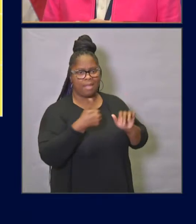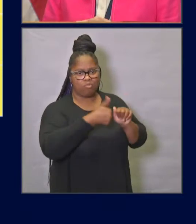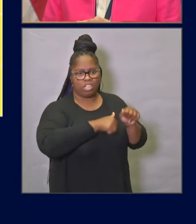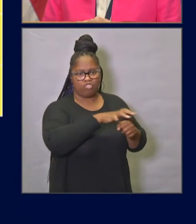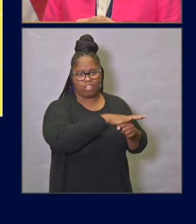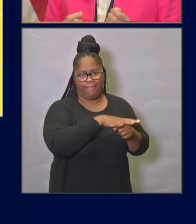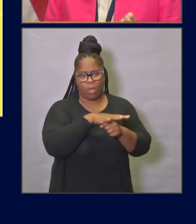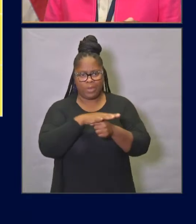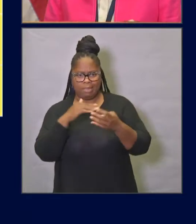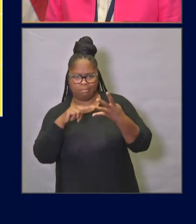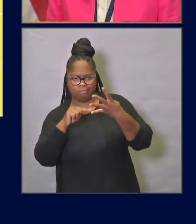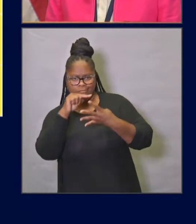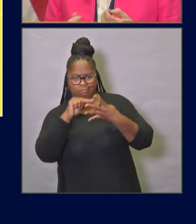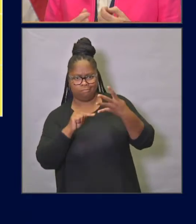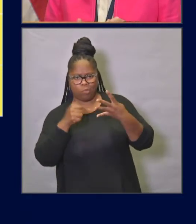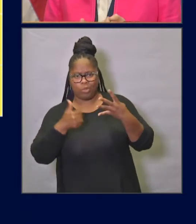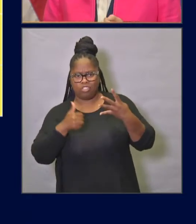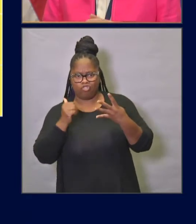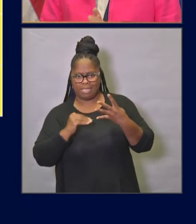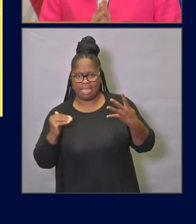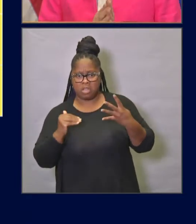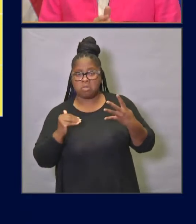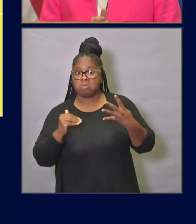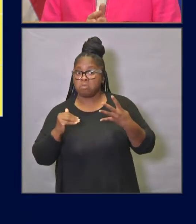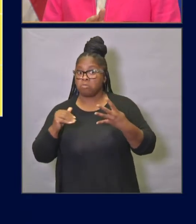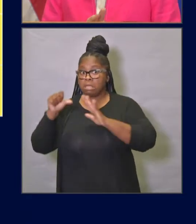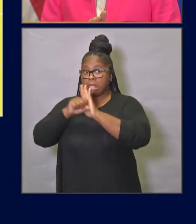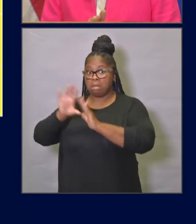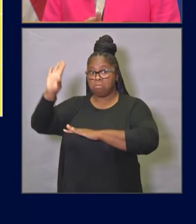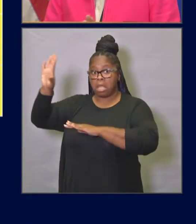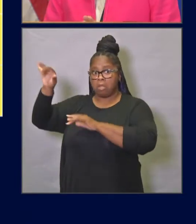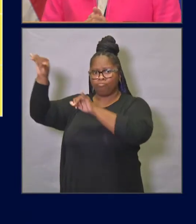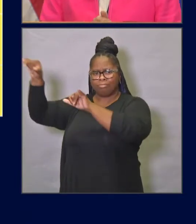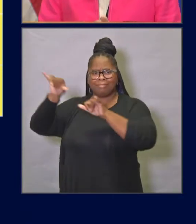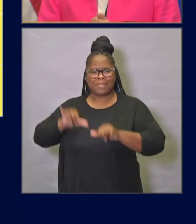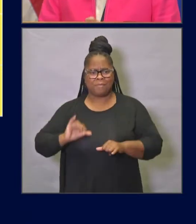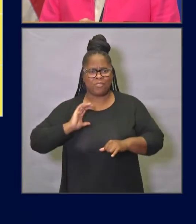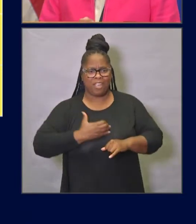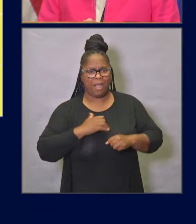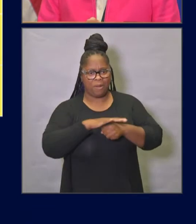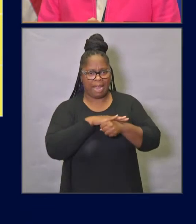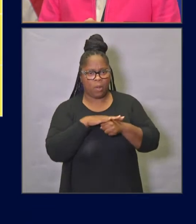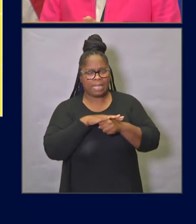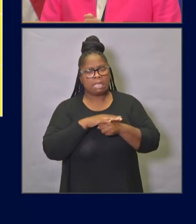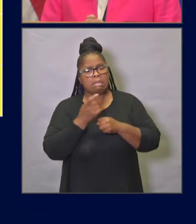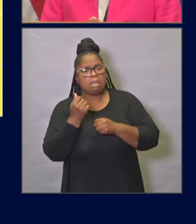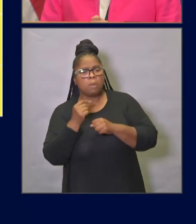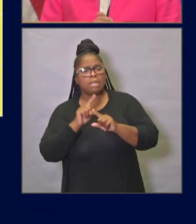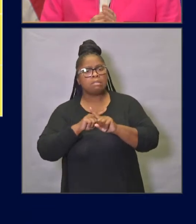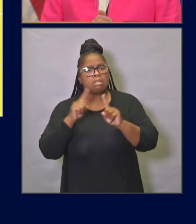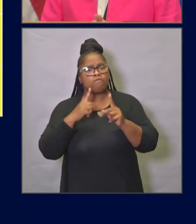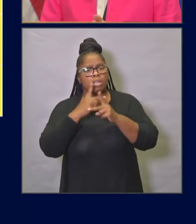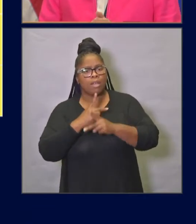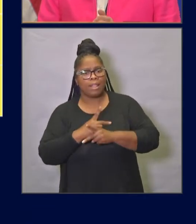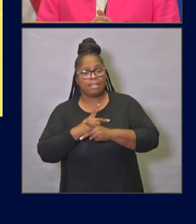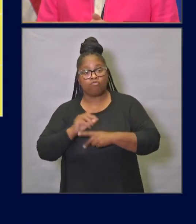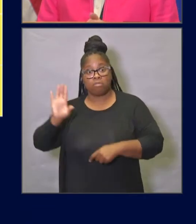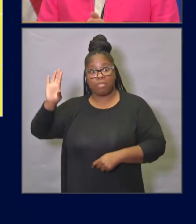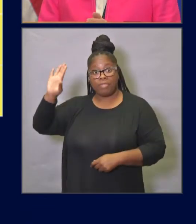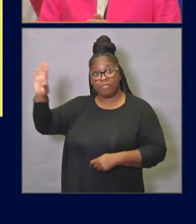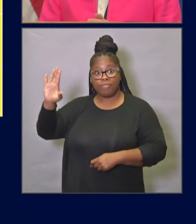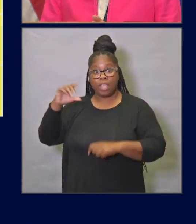very similar from measures we use. They're just calculated slightly differently. They look at the